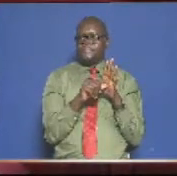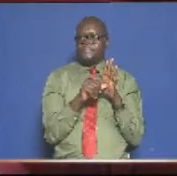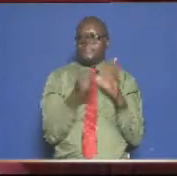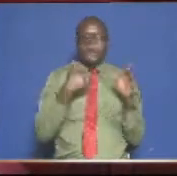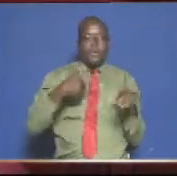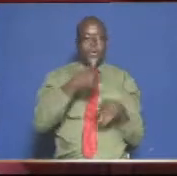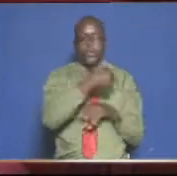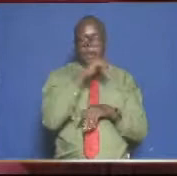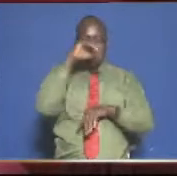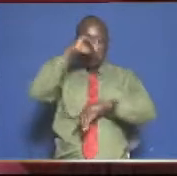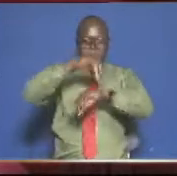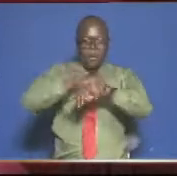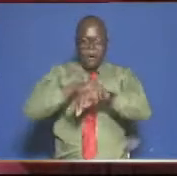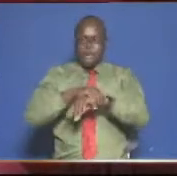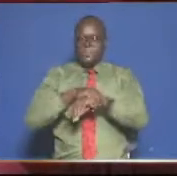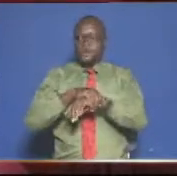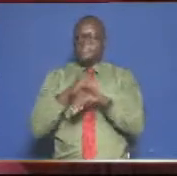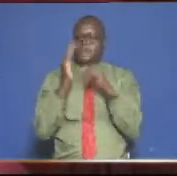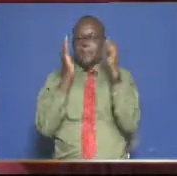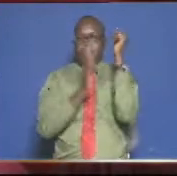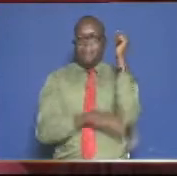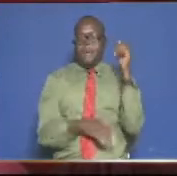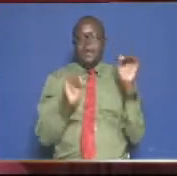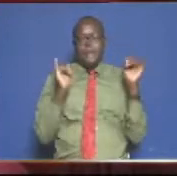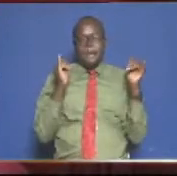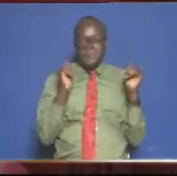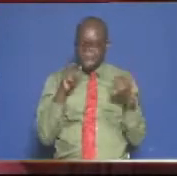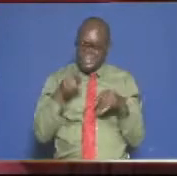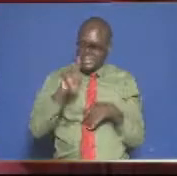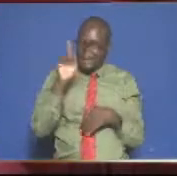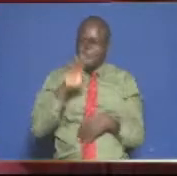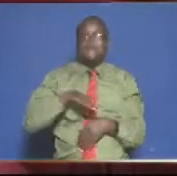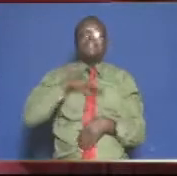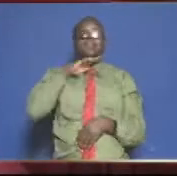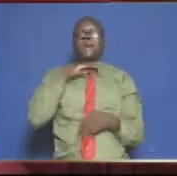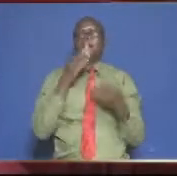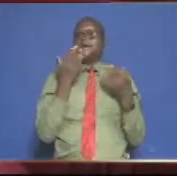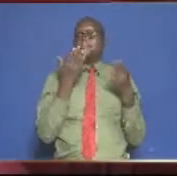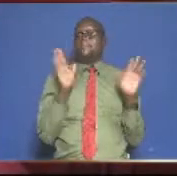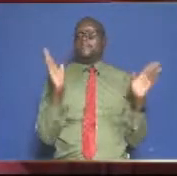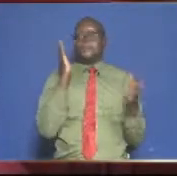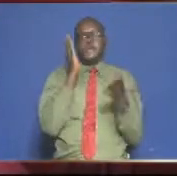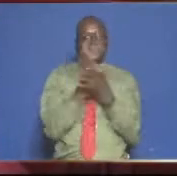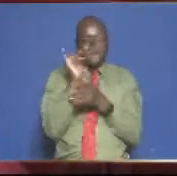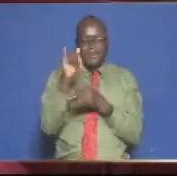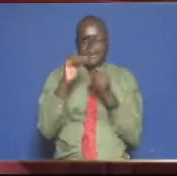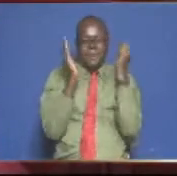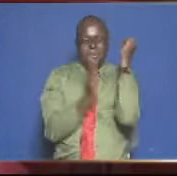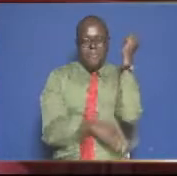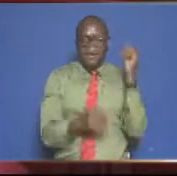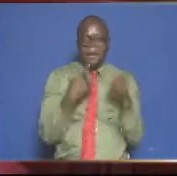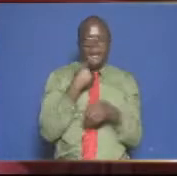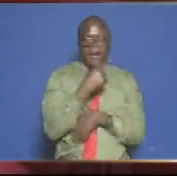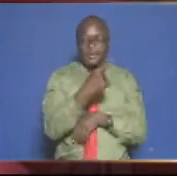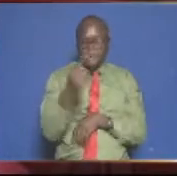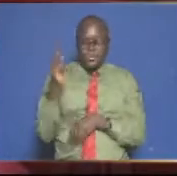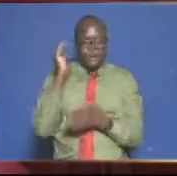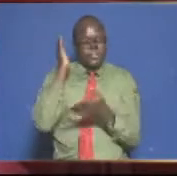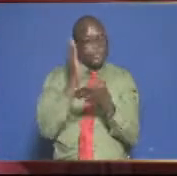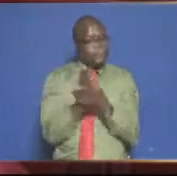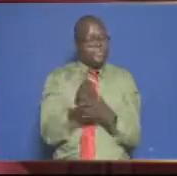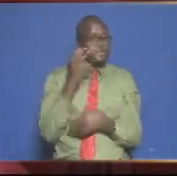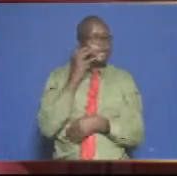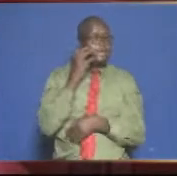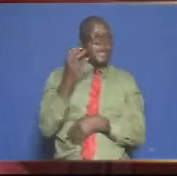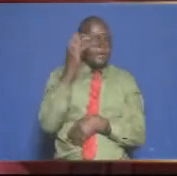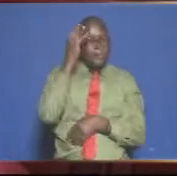got the sad news of his demise, which was sudden. I will tell you it was truly sudden, because